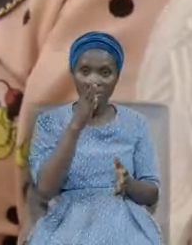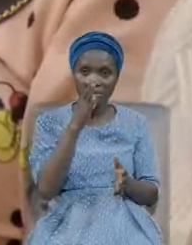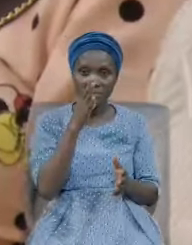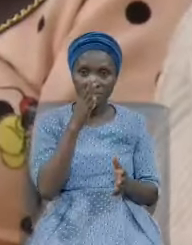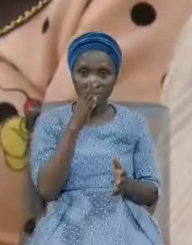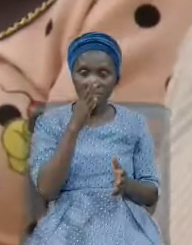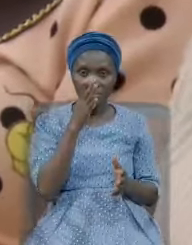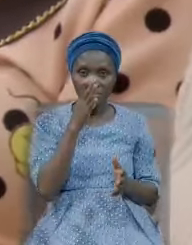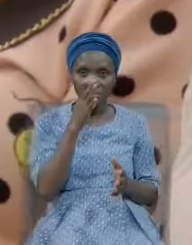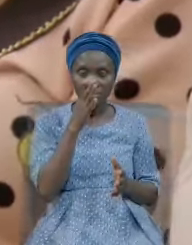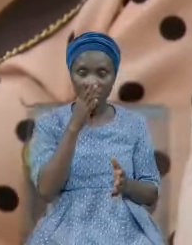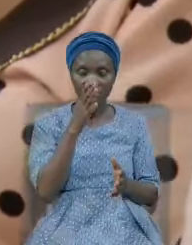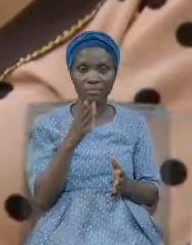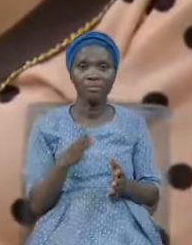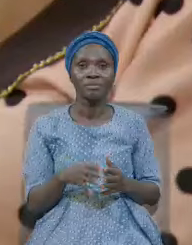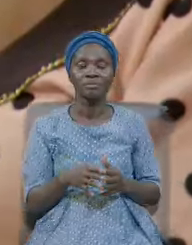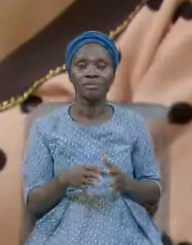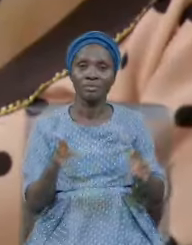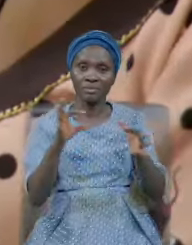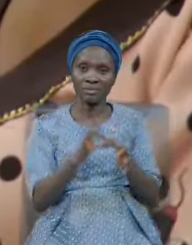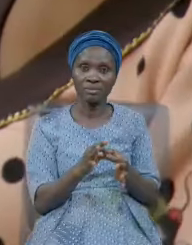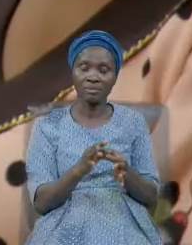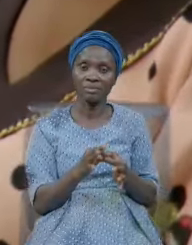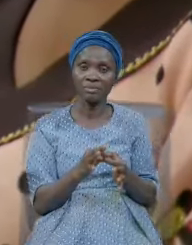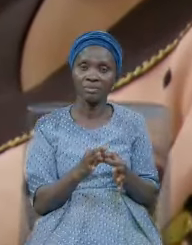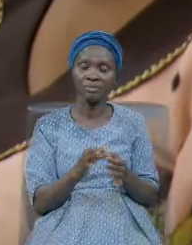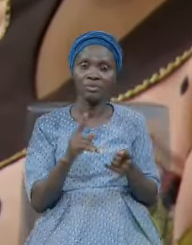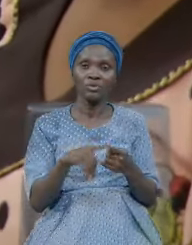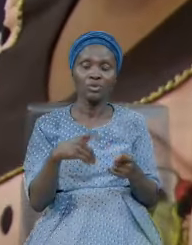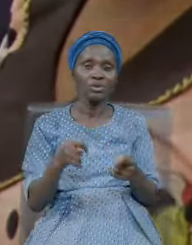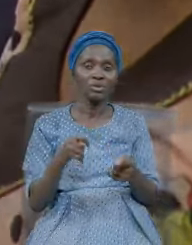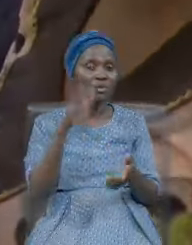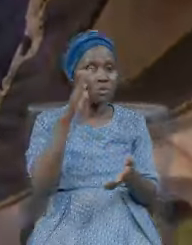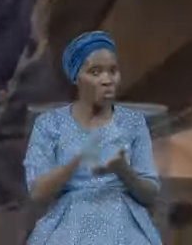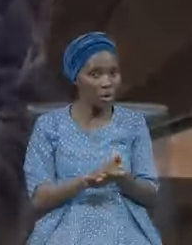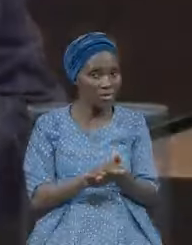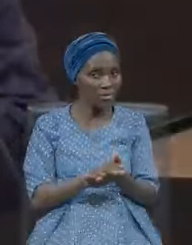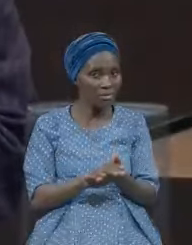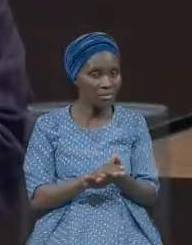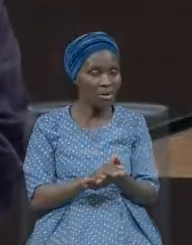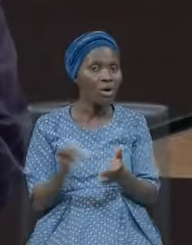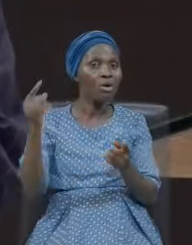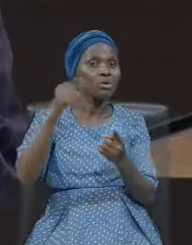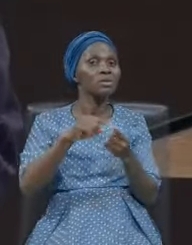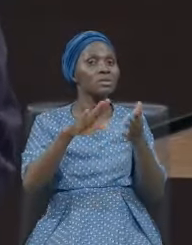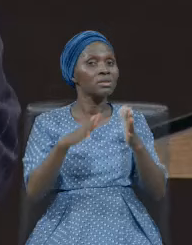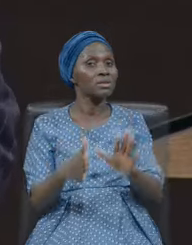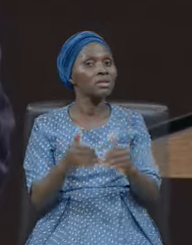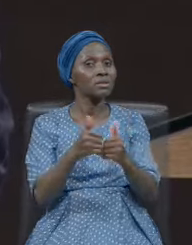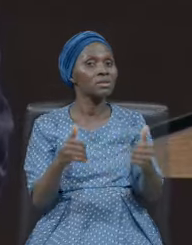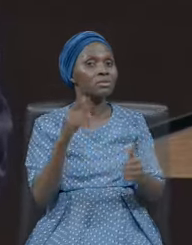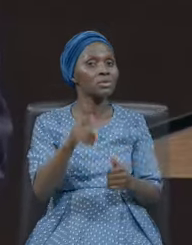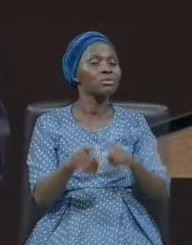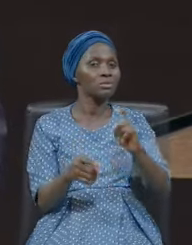be joined, cleaving to the wife, until death do you part.